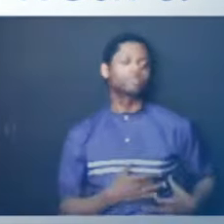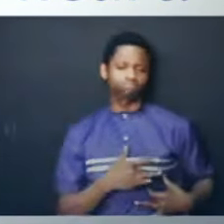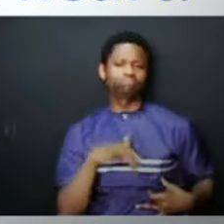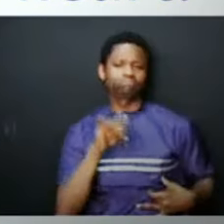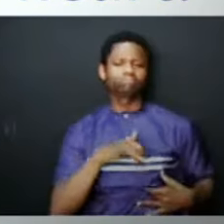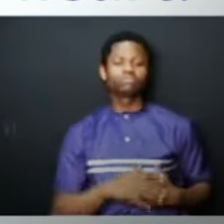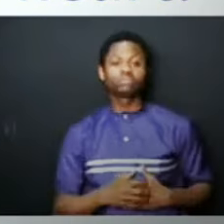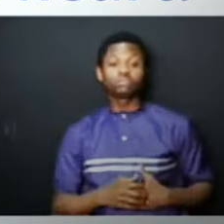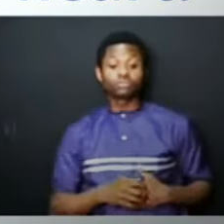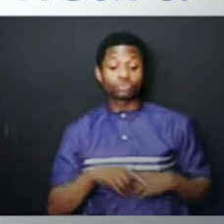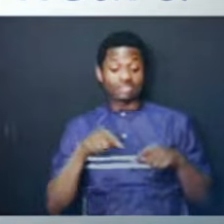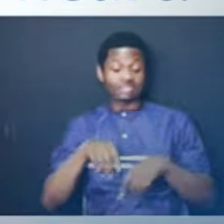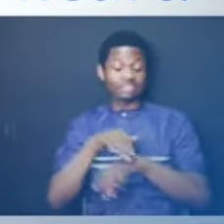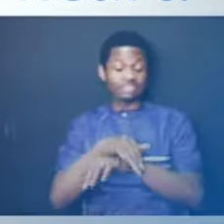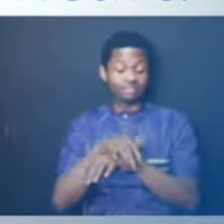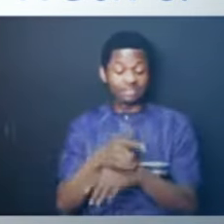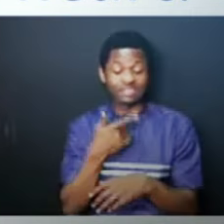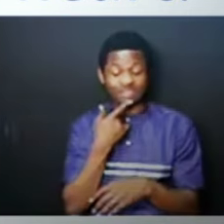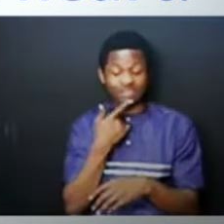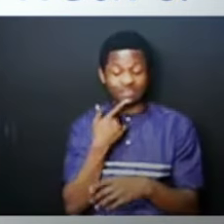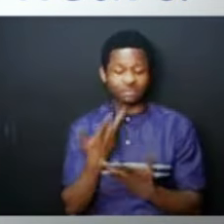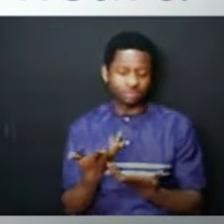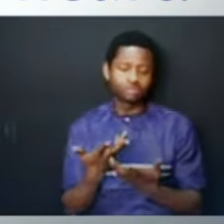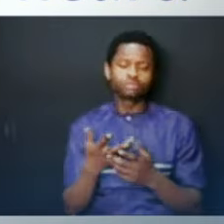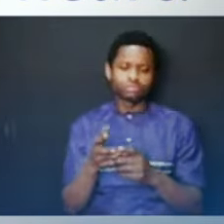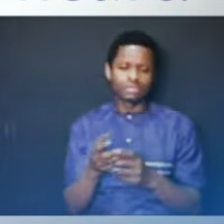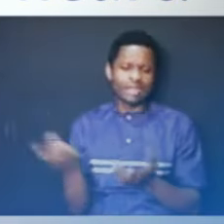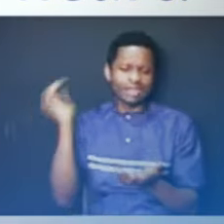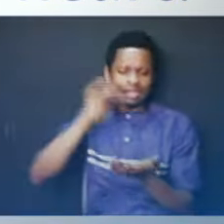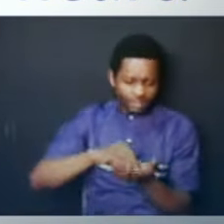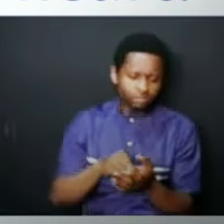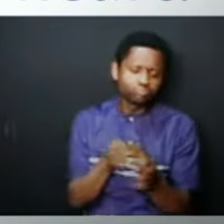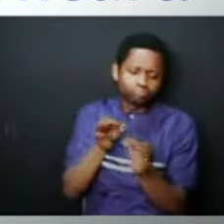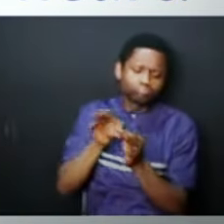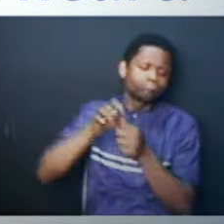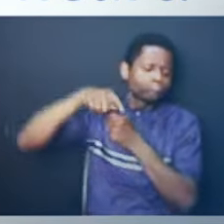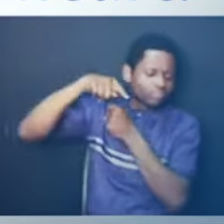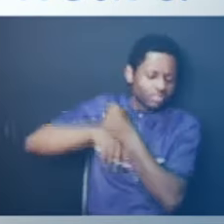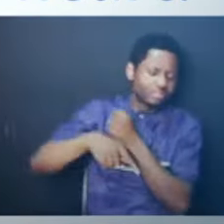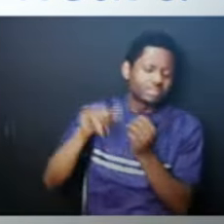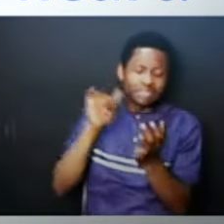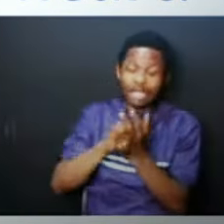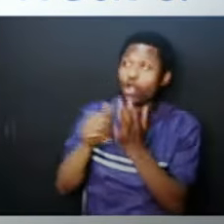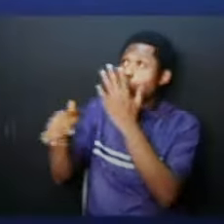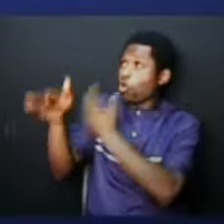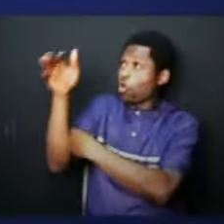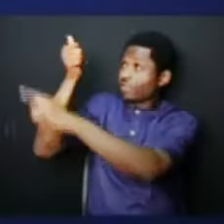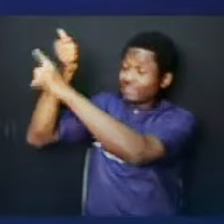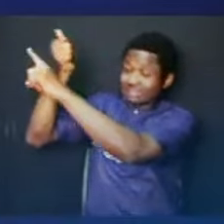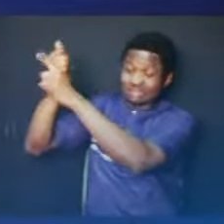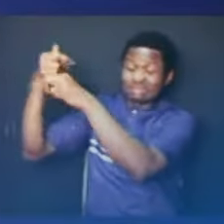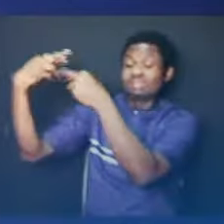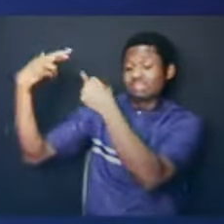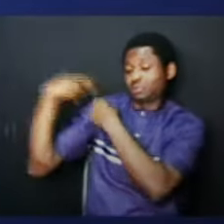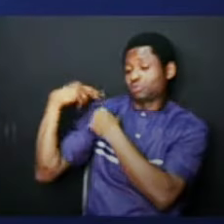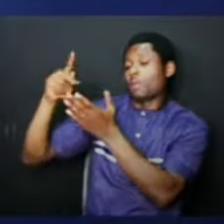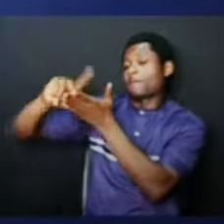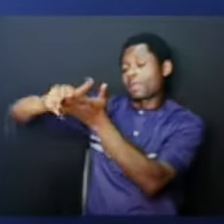So this evening, like we said, we want to reiterate the fact that vengeance is God's